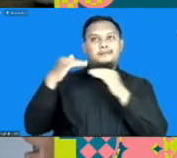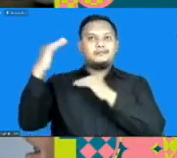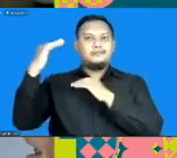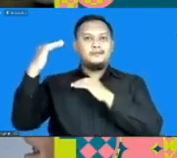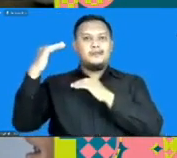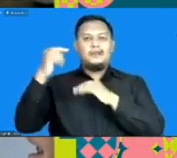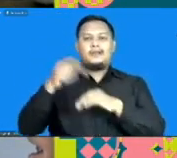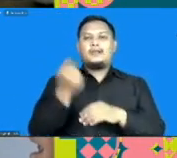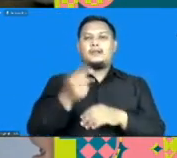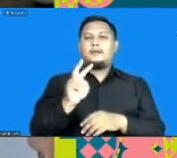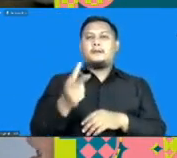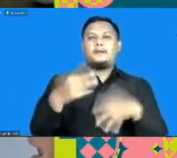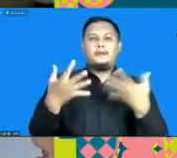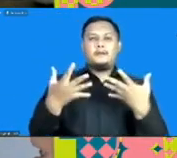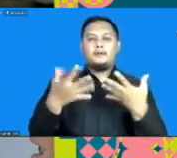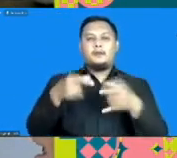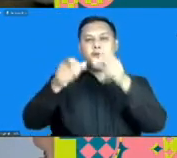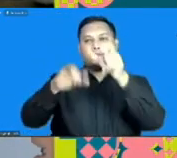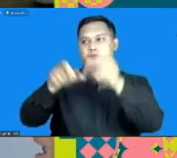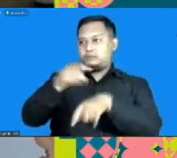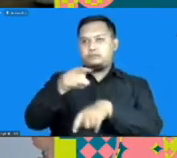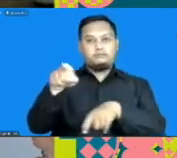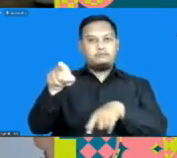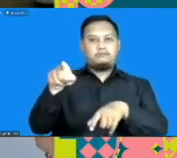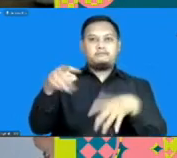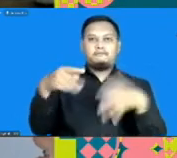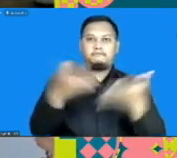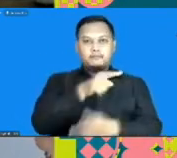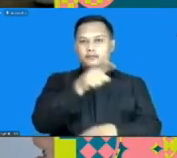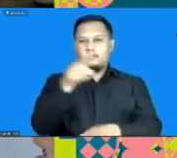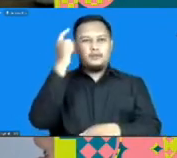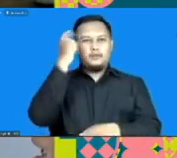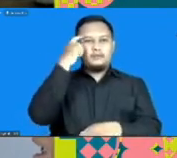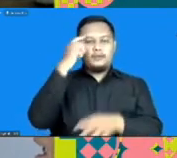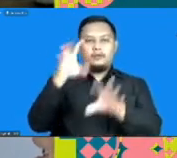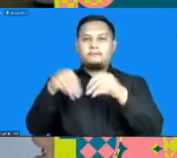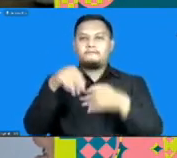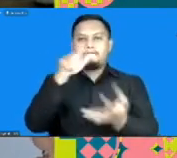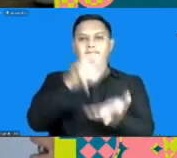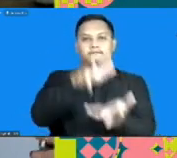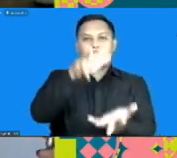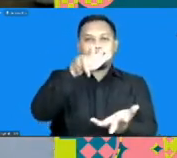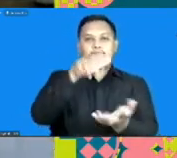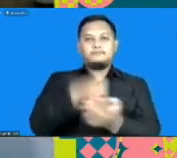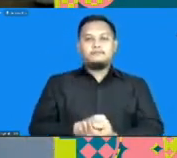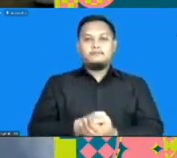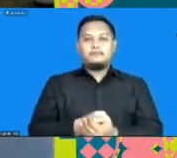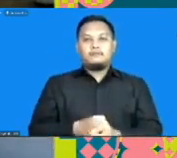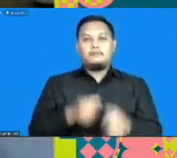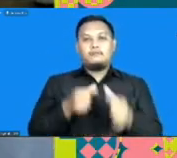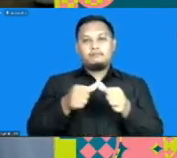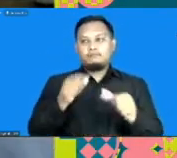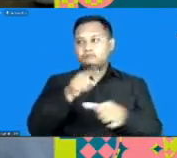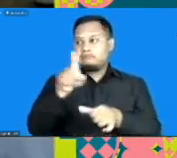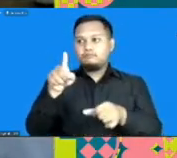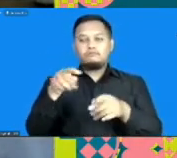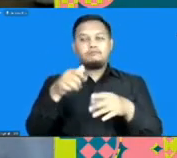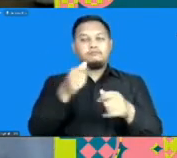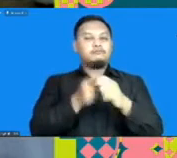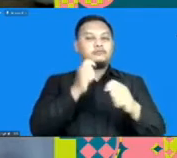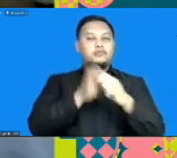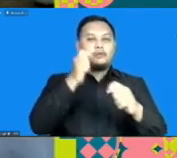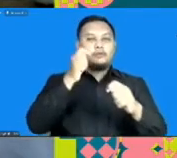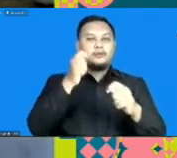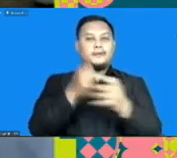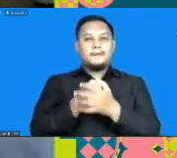the way people think and the yes. way people make decisions. Yes. And you can create all sort of systems, but eventually it's the